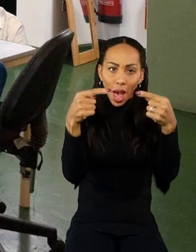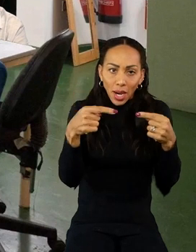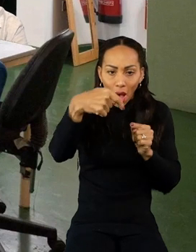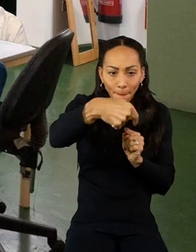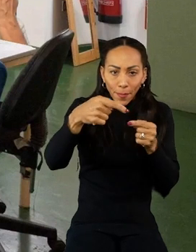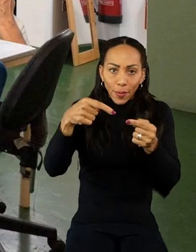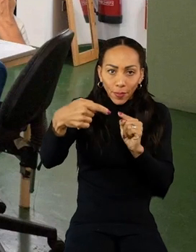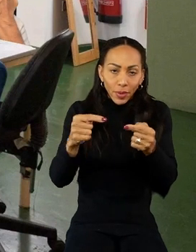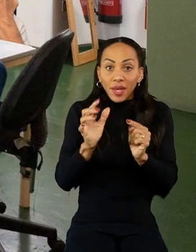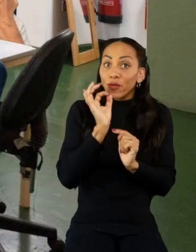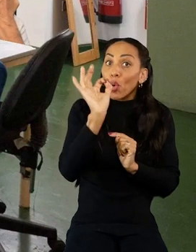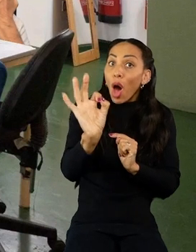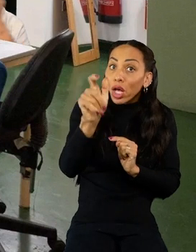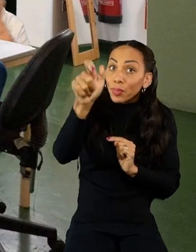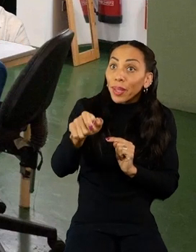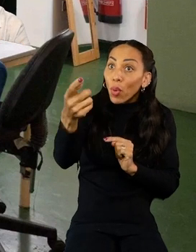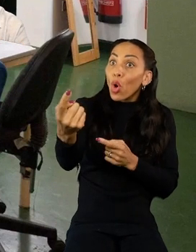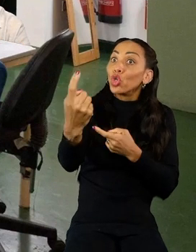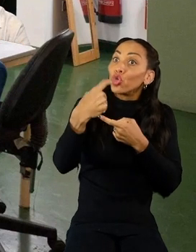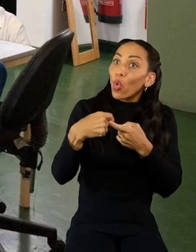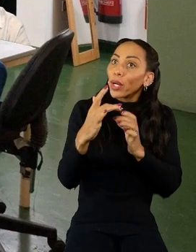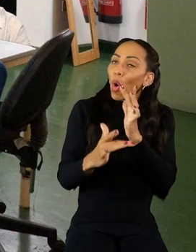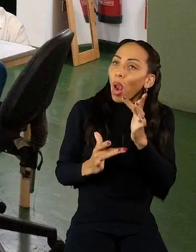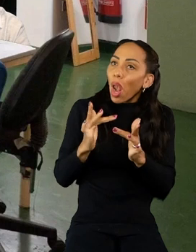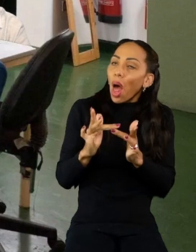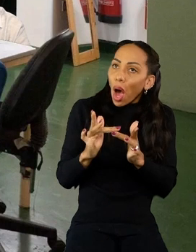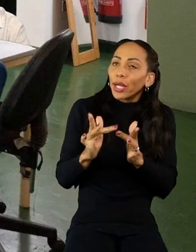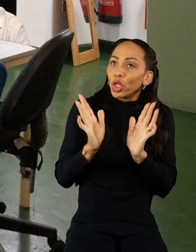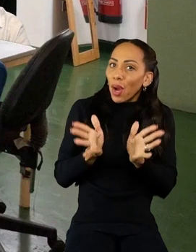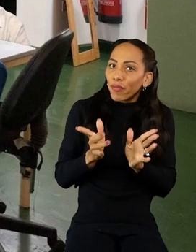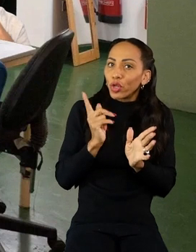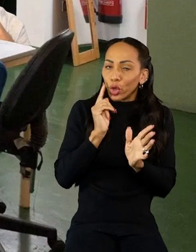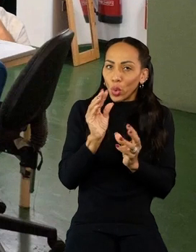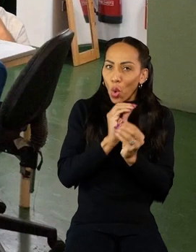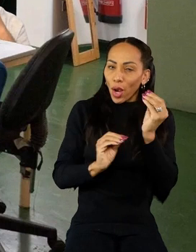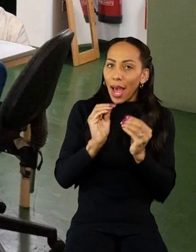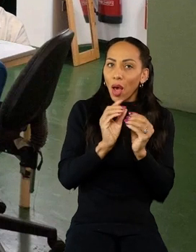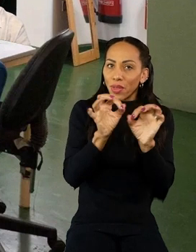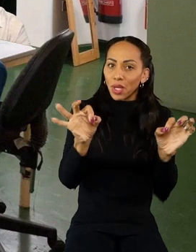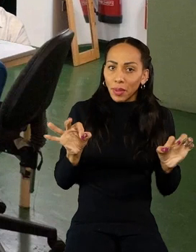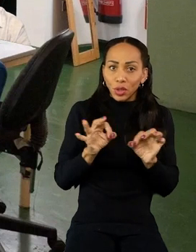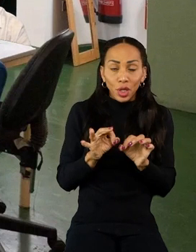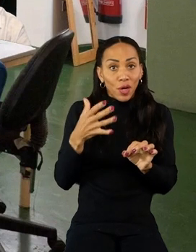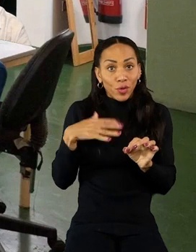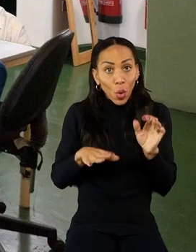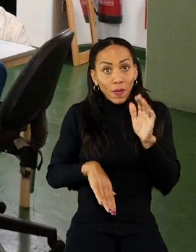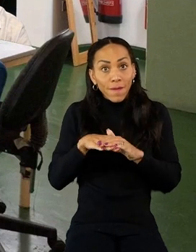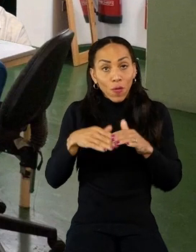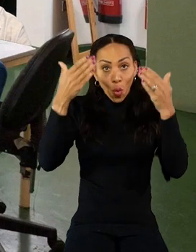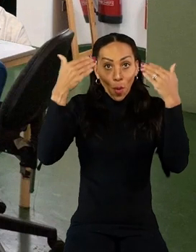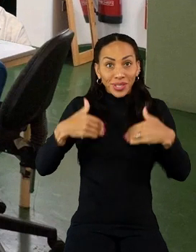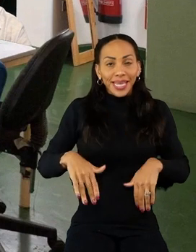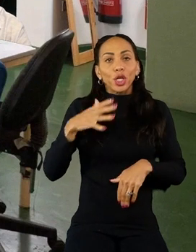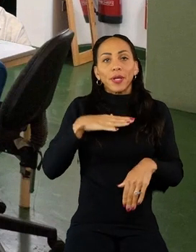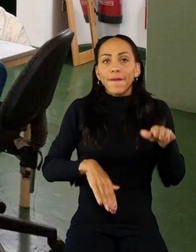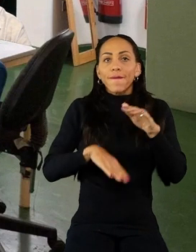sonography, with the digital table as well. So there were three things that were being lined up. If you're asking people to come in online as